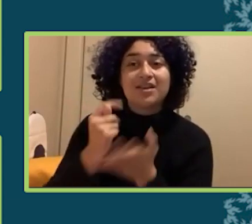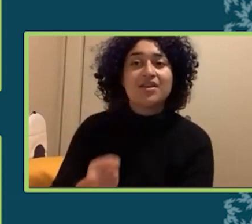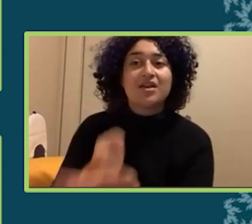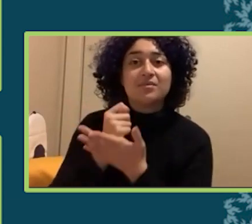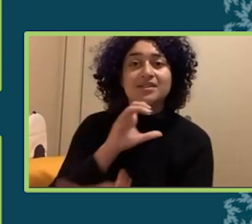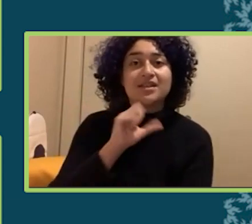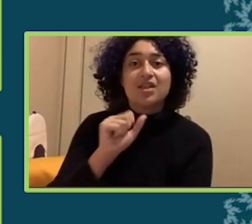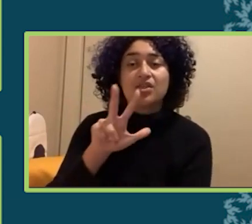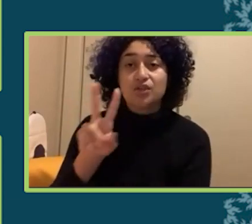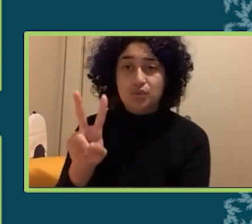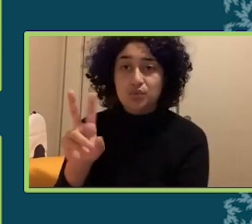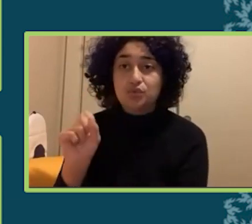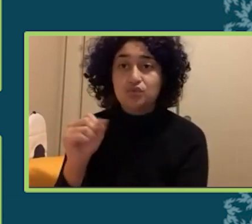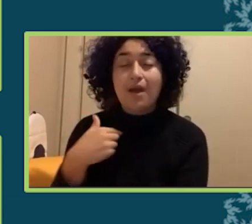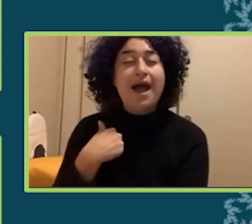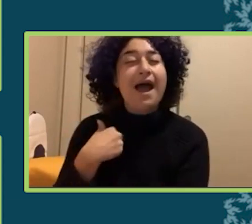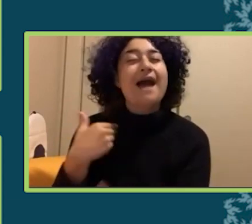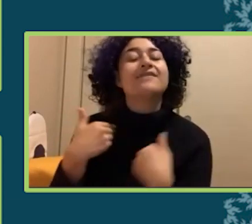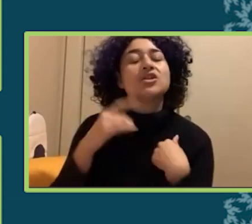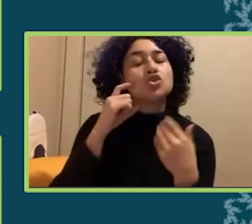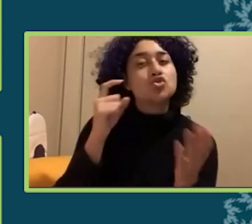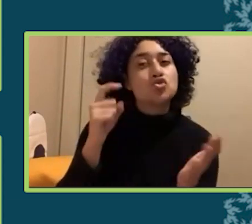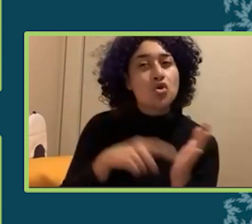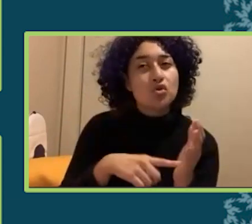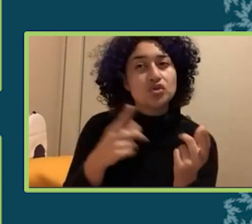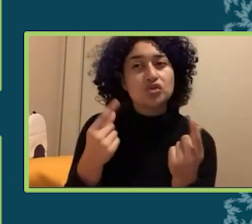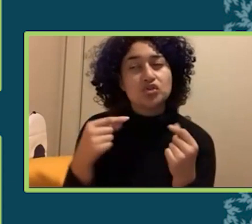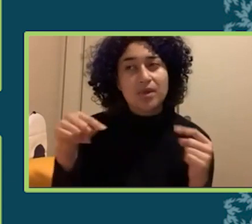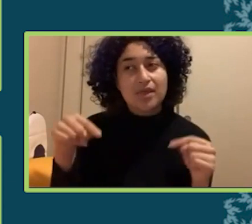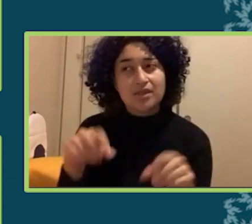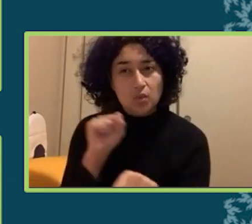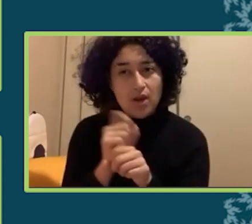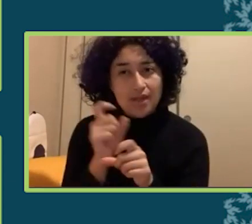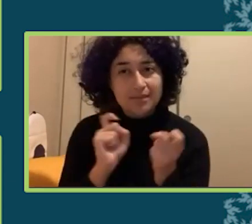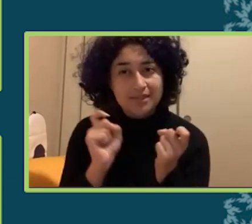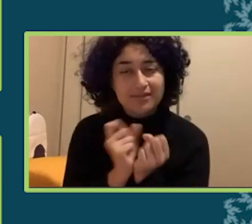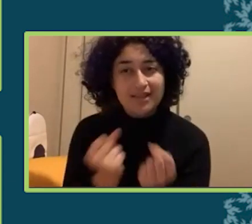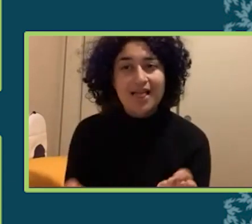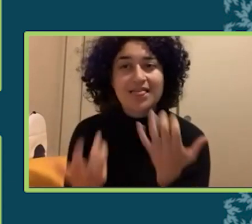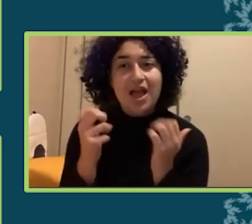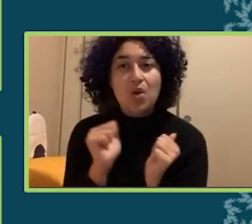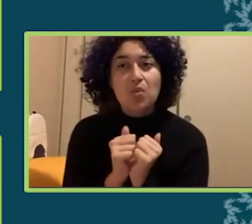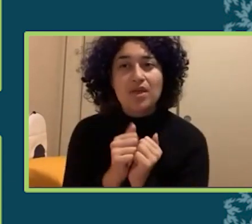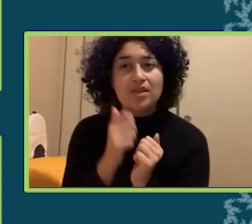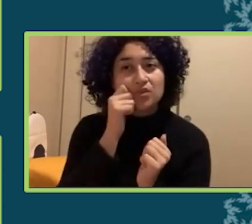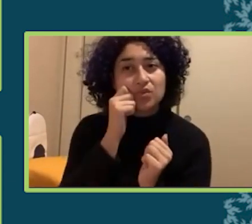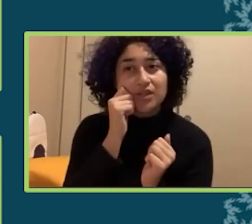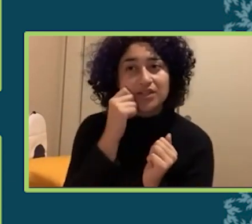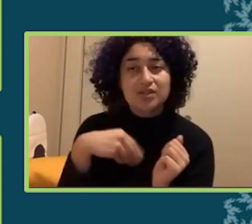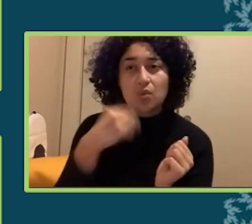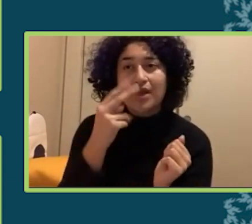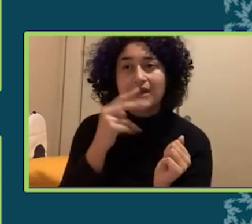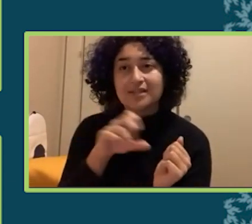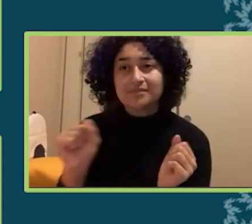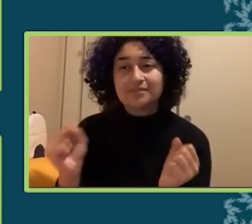So I have noticed in doing this work, specifically a lot within those racialized and whiteness, there's